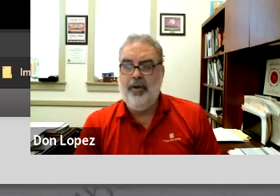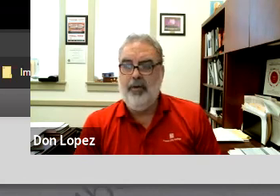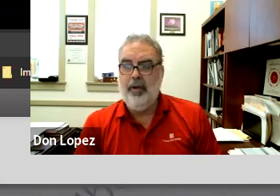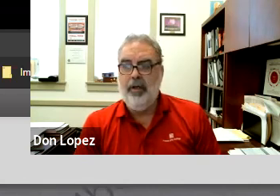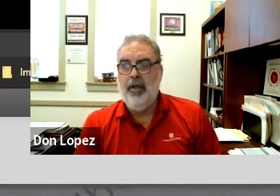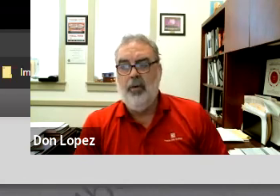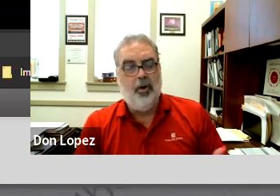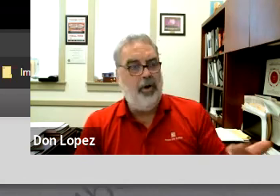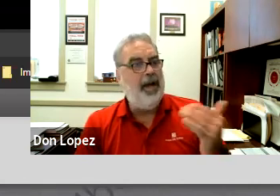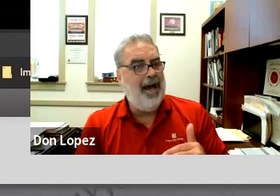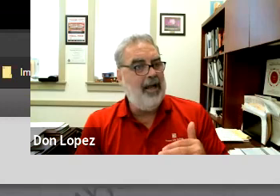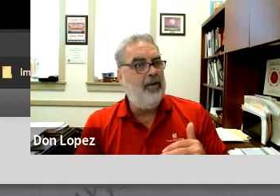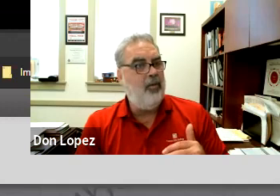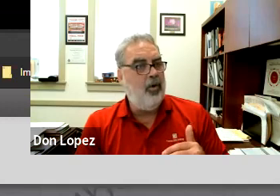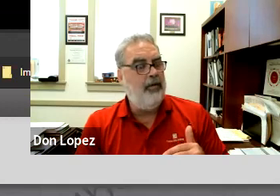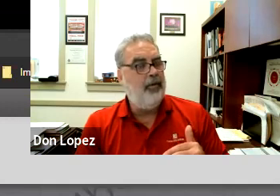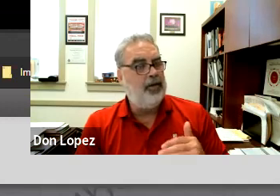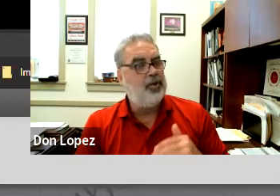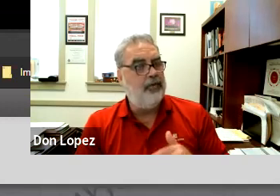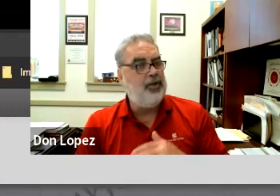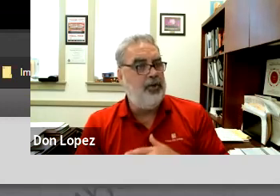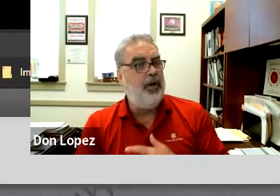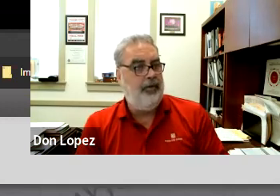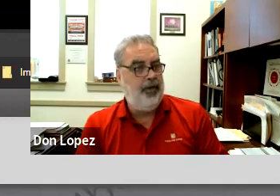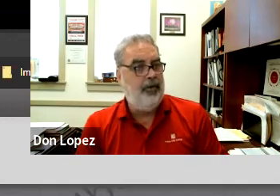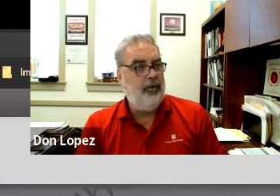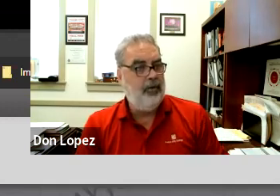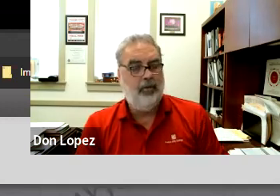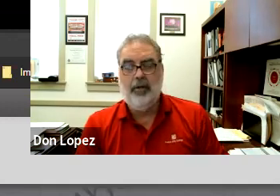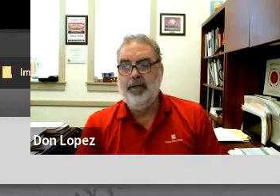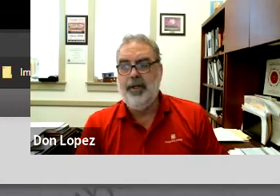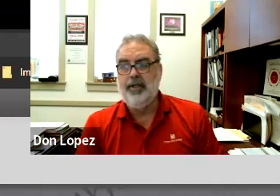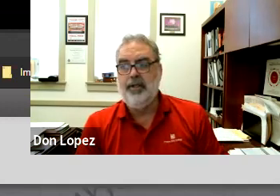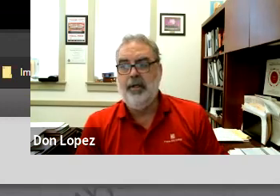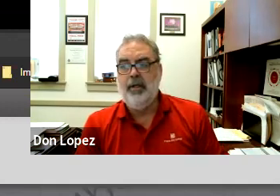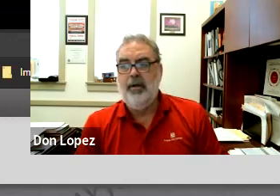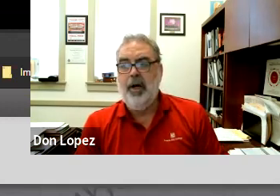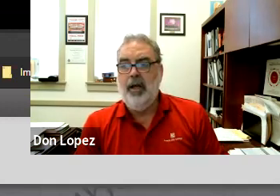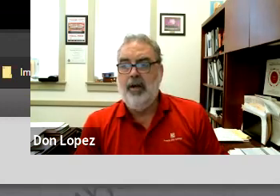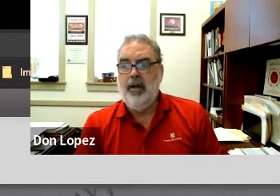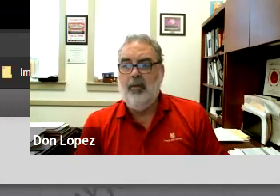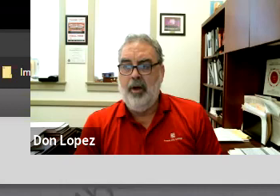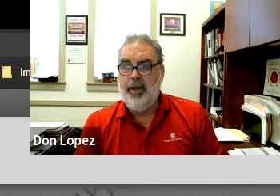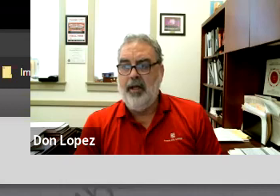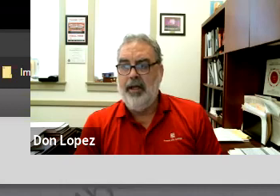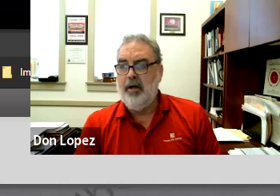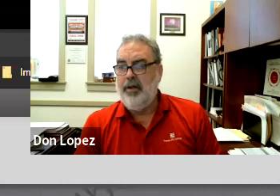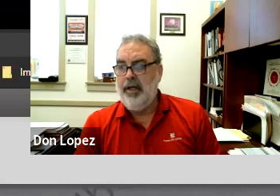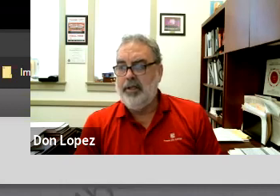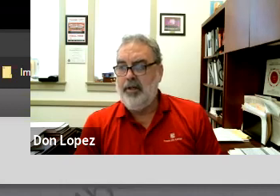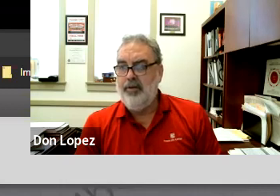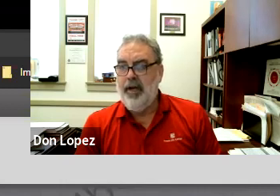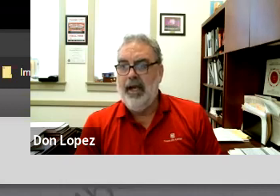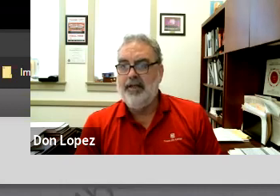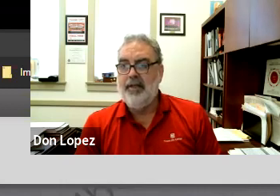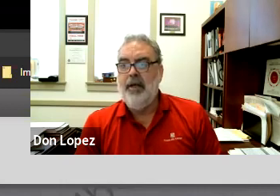program review. We're going to add the one for the service unit review into this. But you know, when we click on